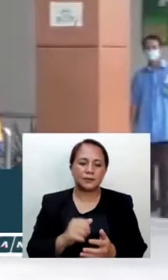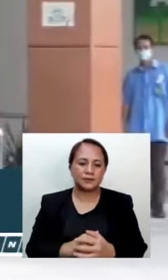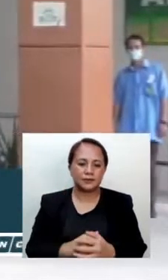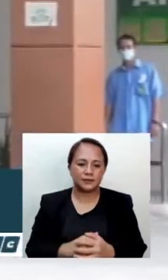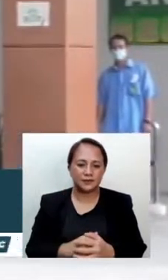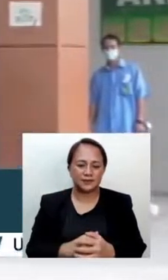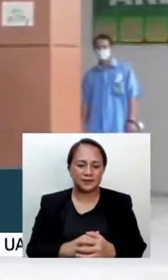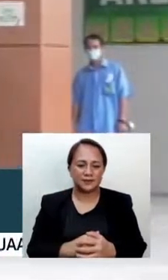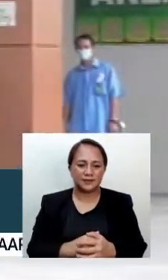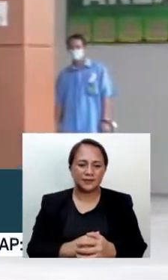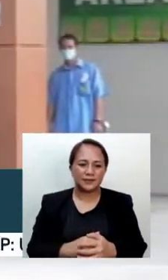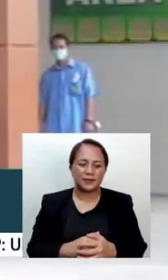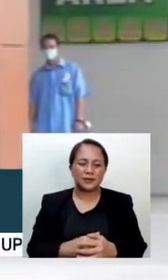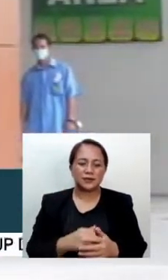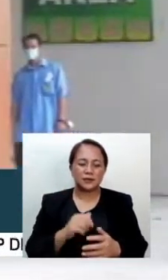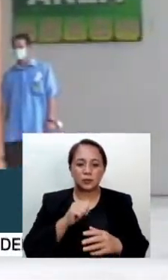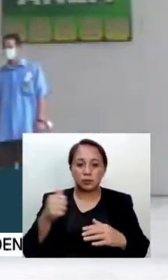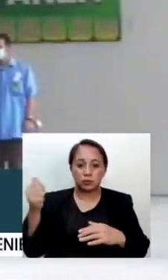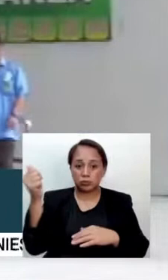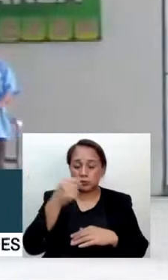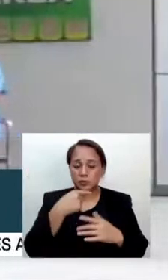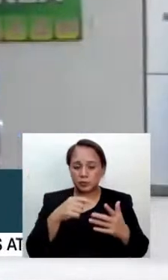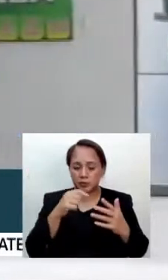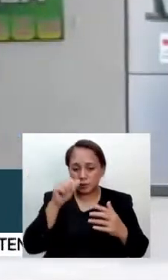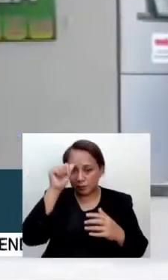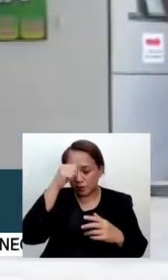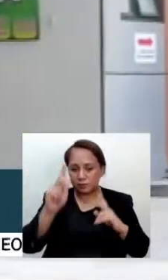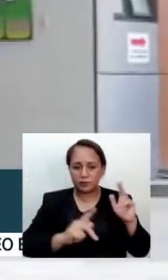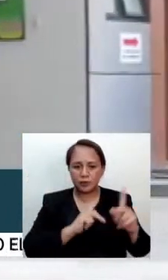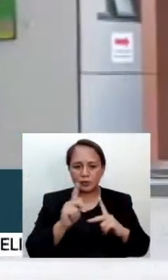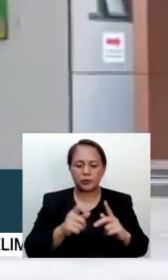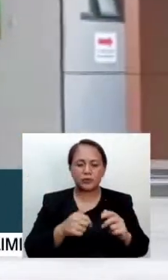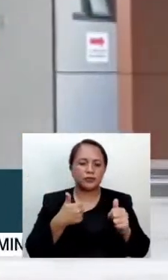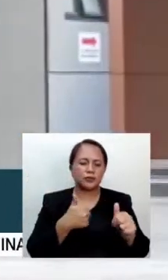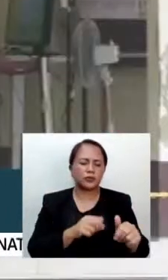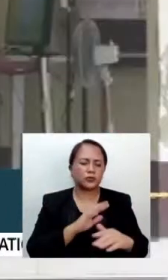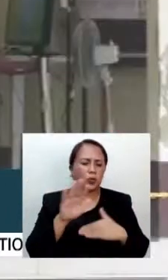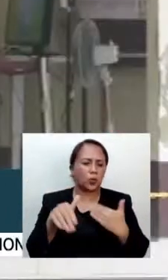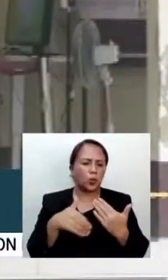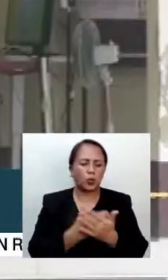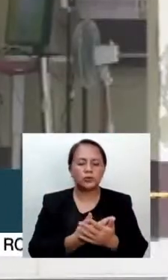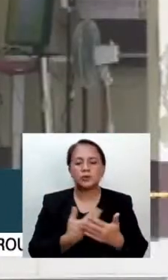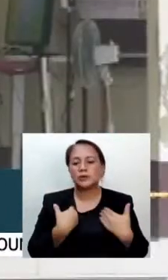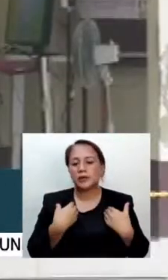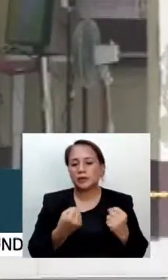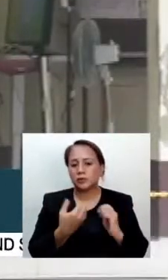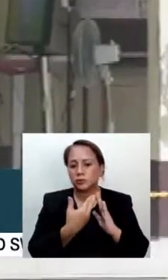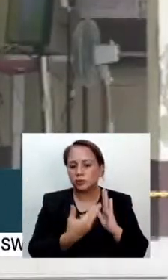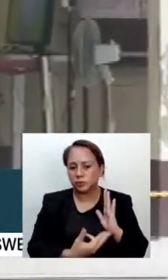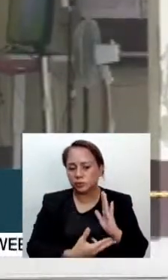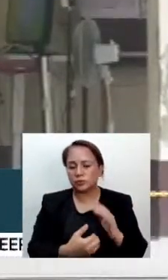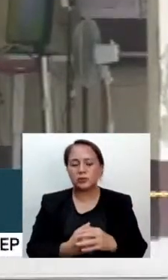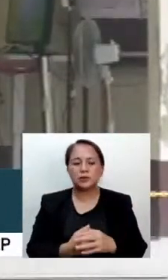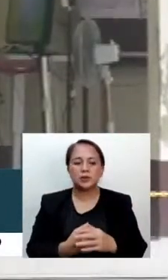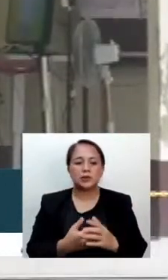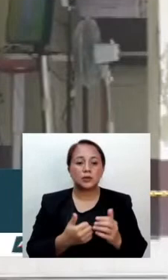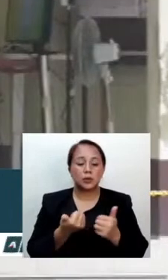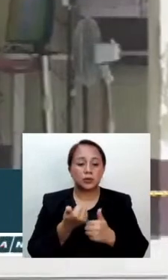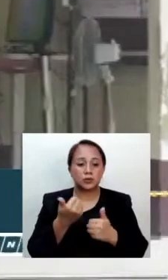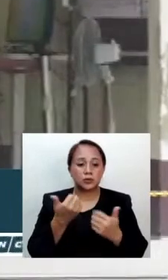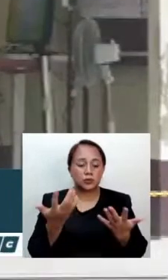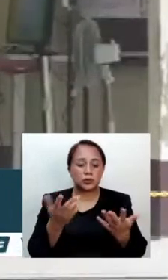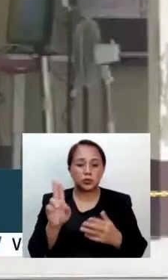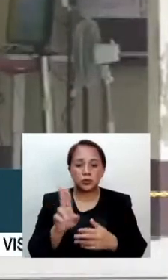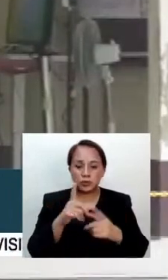60,397. Authorities continue to remind the public to follow all the minimum health protocols, most especially the use of